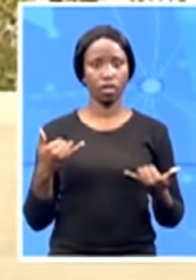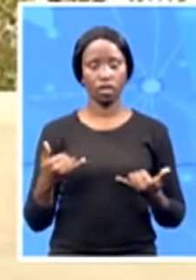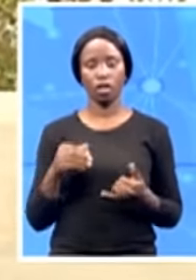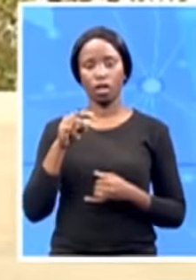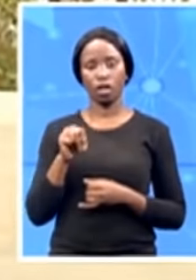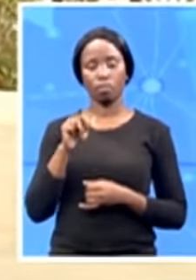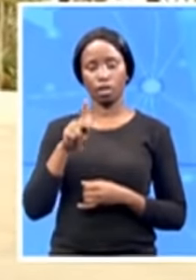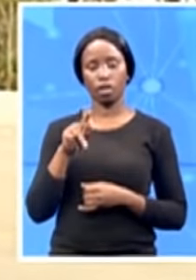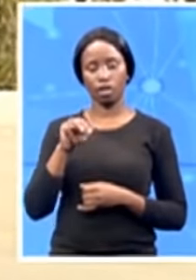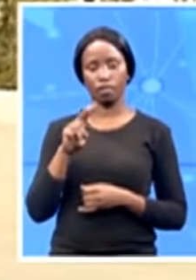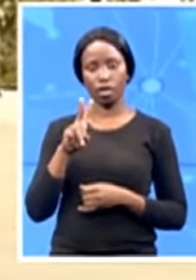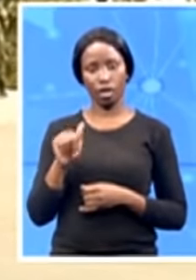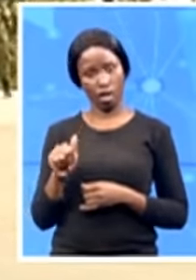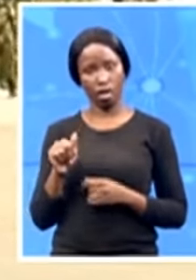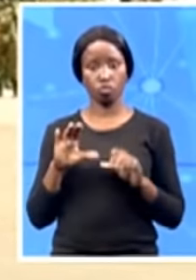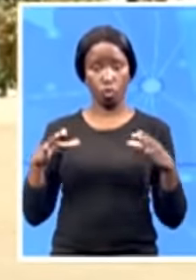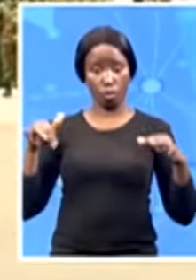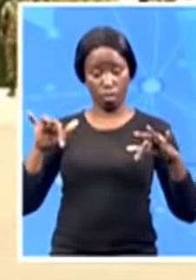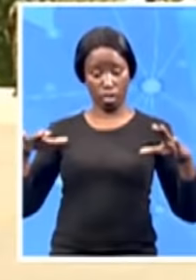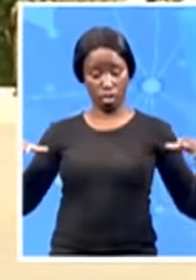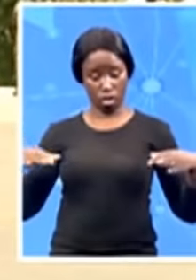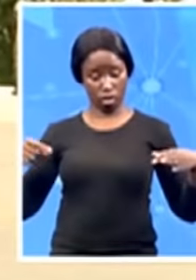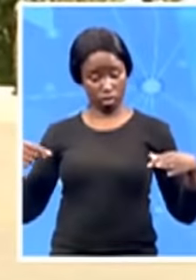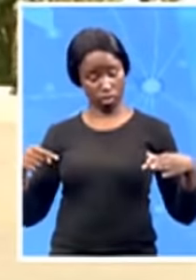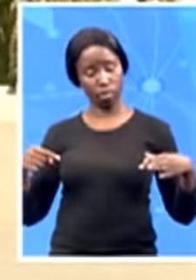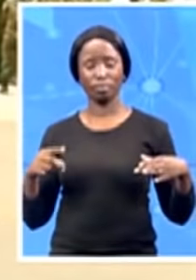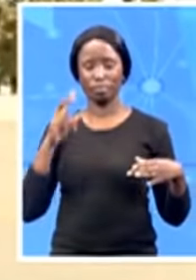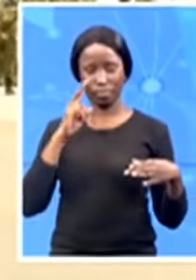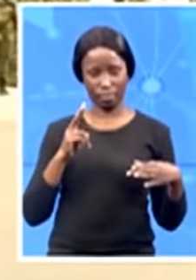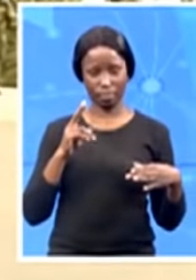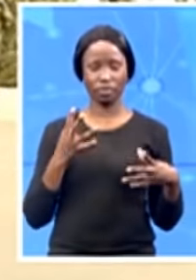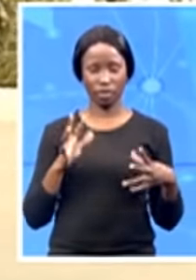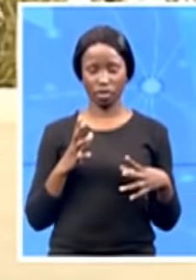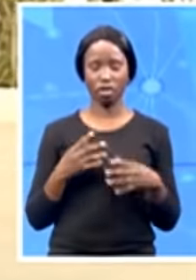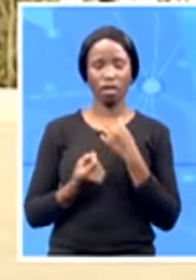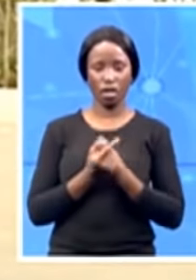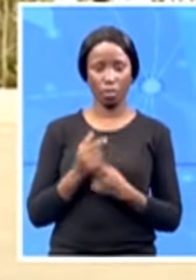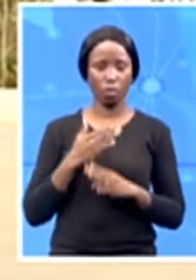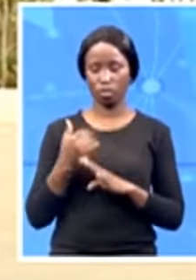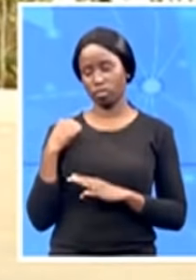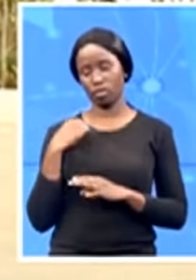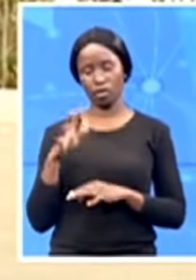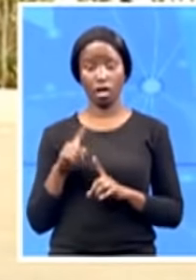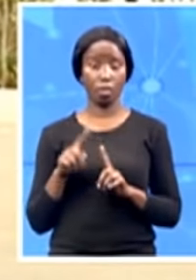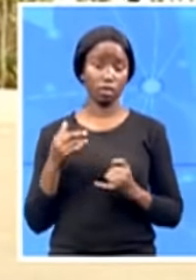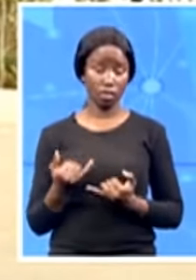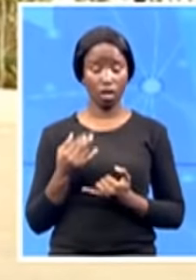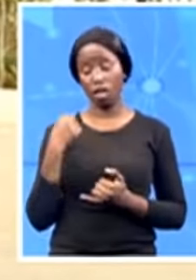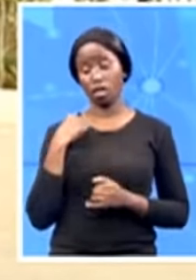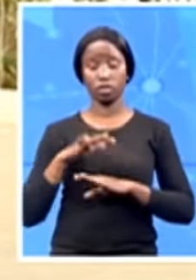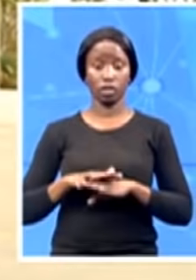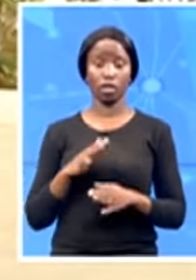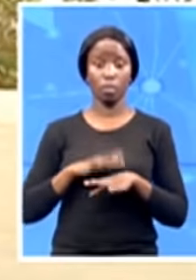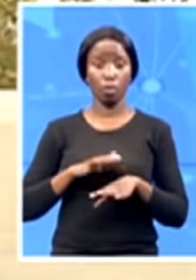there was a handful that we saw yesterday, so it seems that last night more did arrive. Still not the same